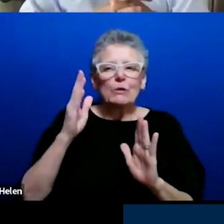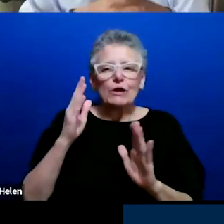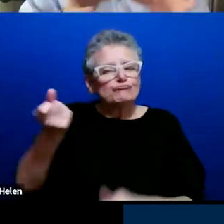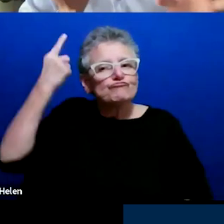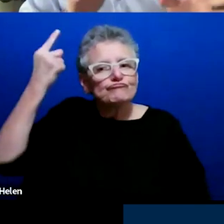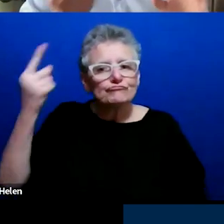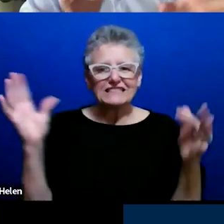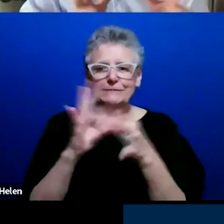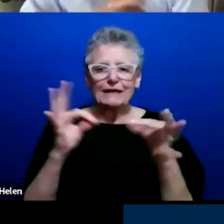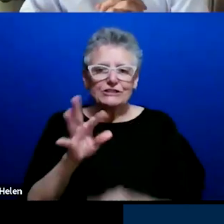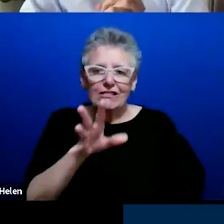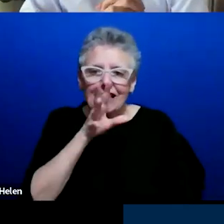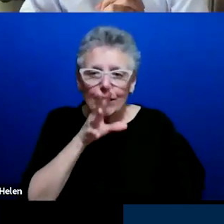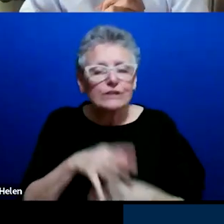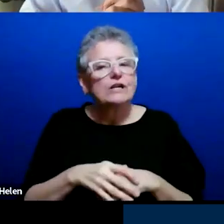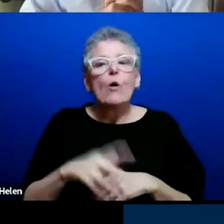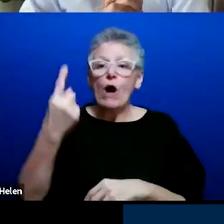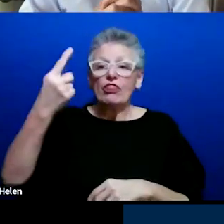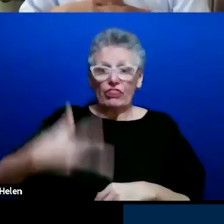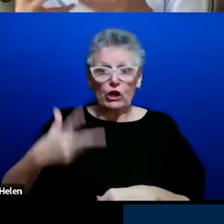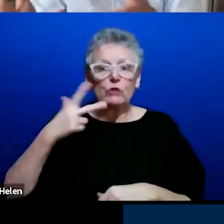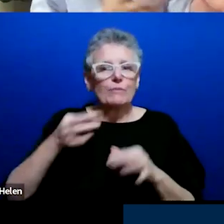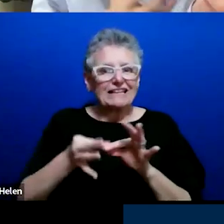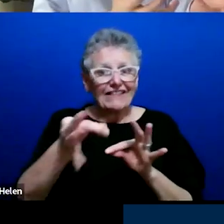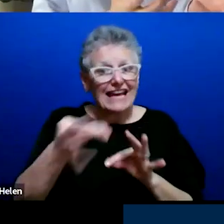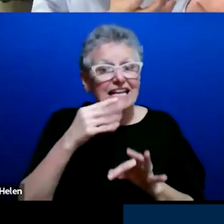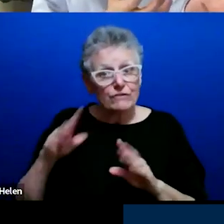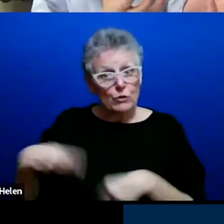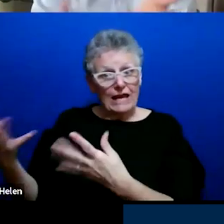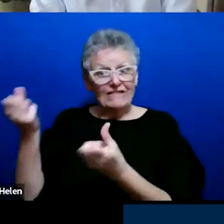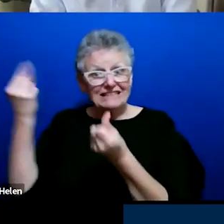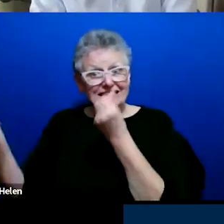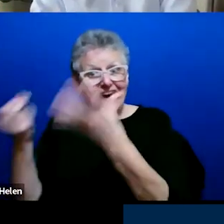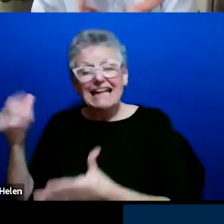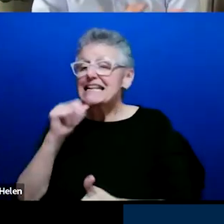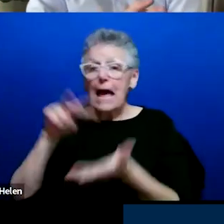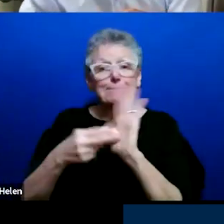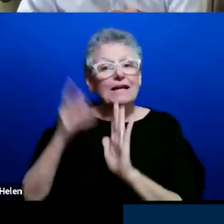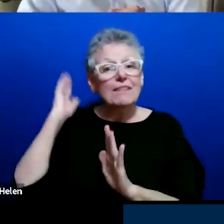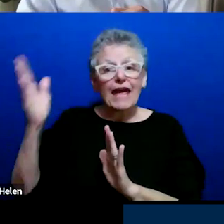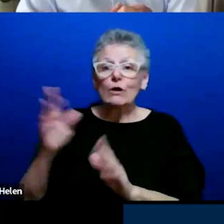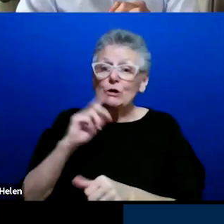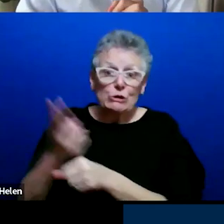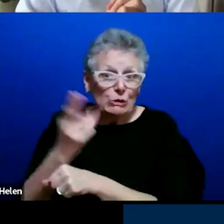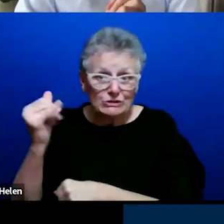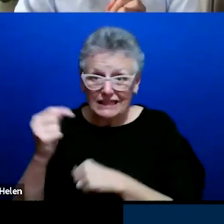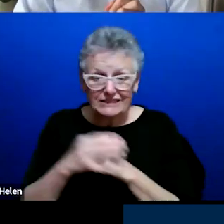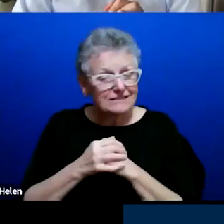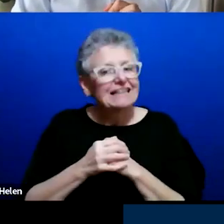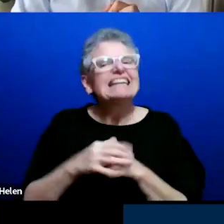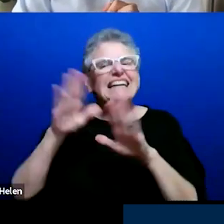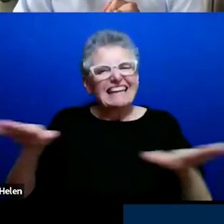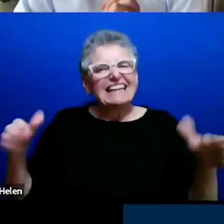There's still about a third of them who are going to be delayed. And if you give those kids sign language, that doesn't mean that they're going to actually use it.